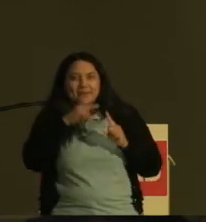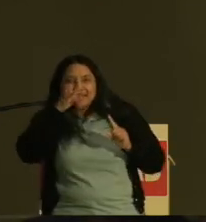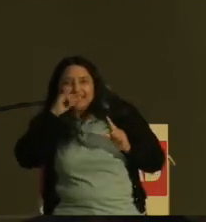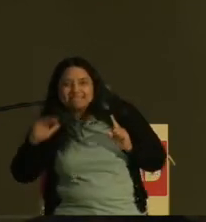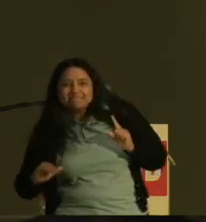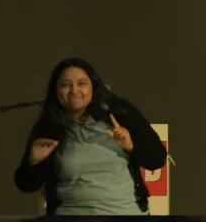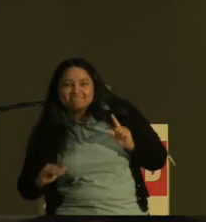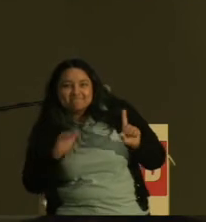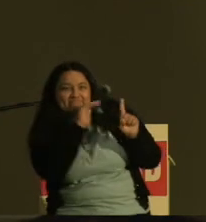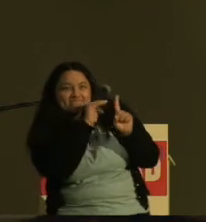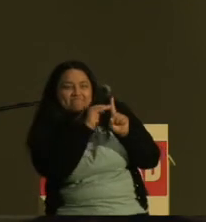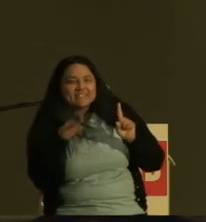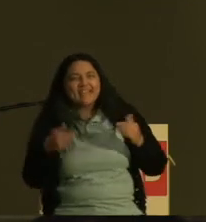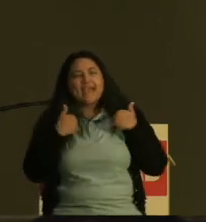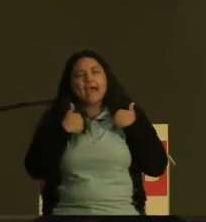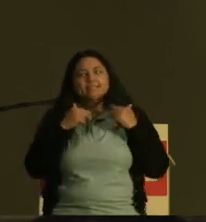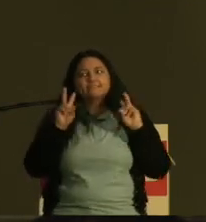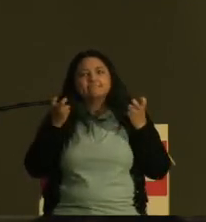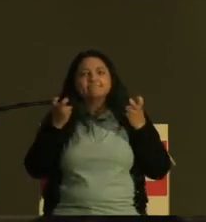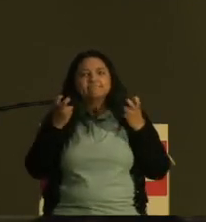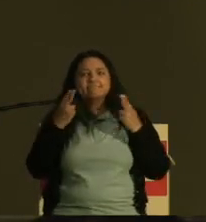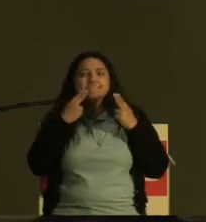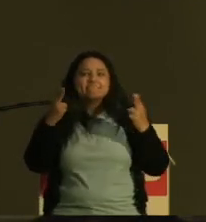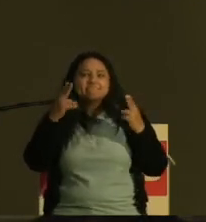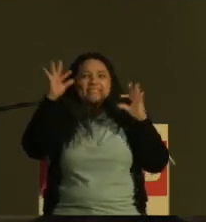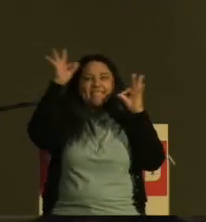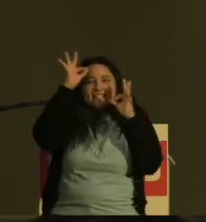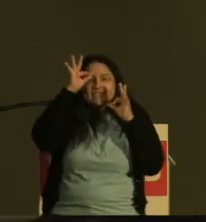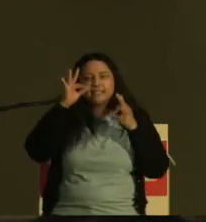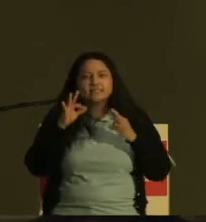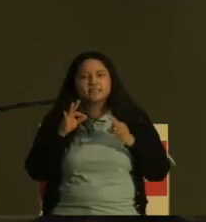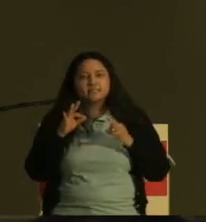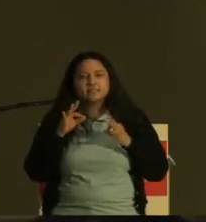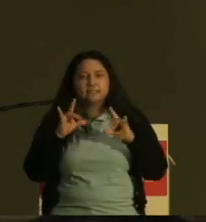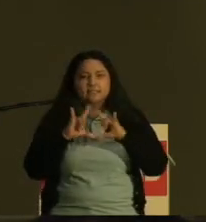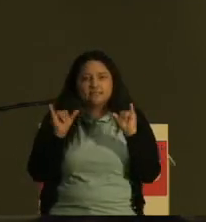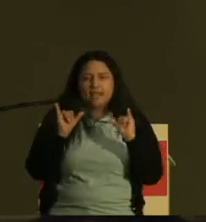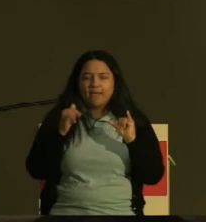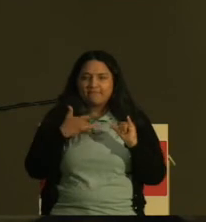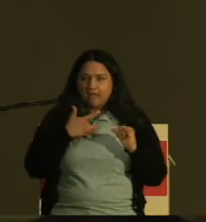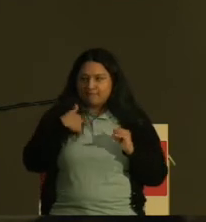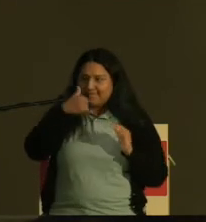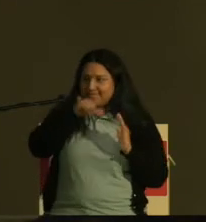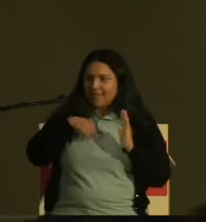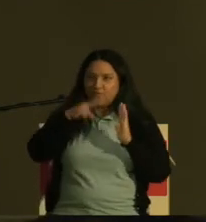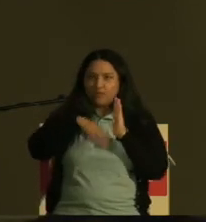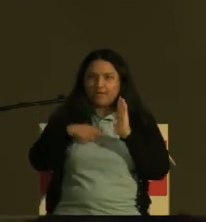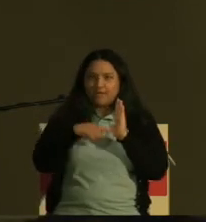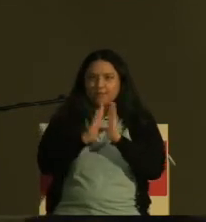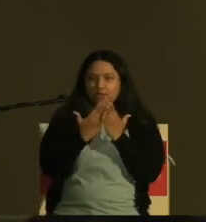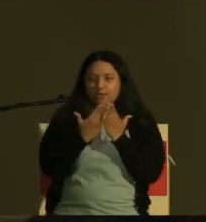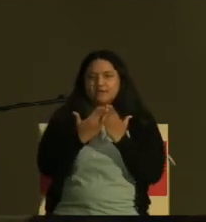an innocence, you know, and a kind of a delicious absurdity of having you read it, right? It's just something so